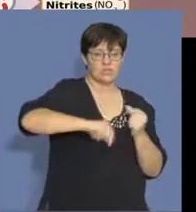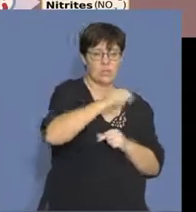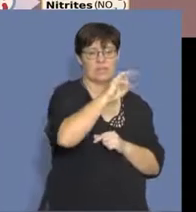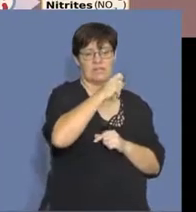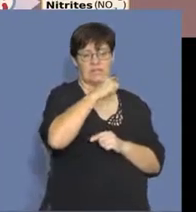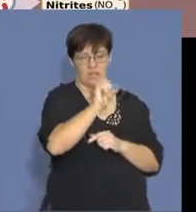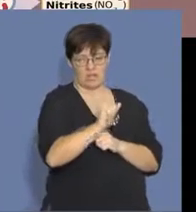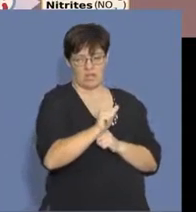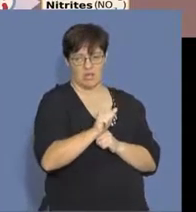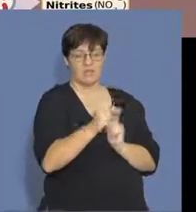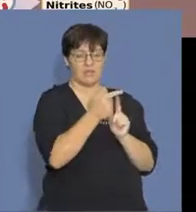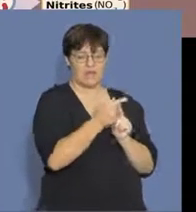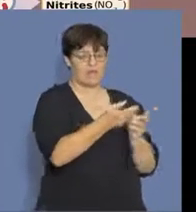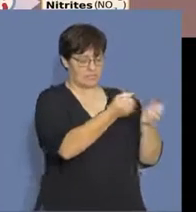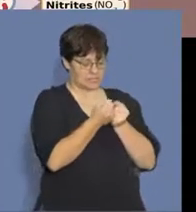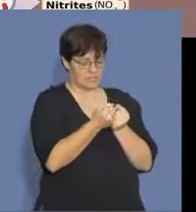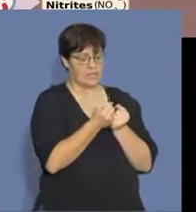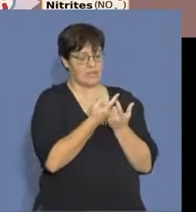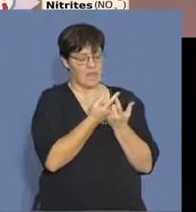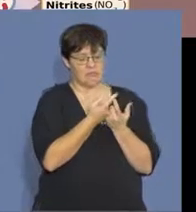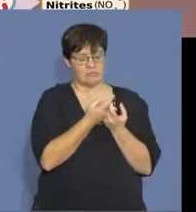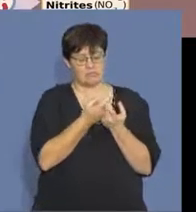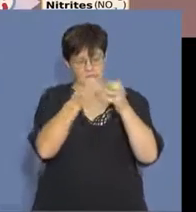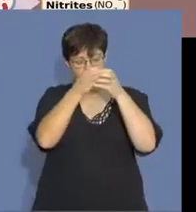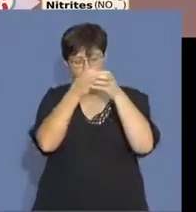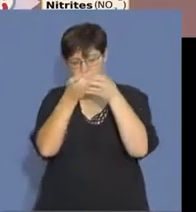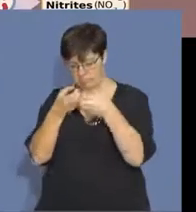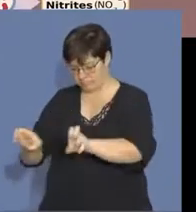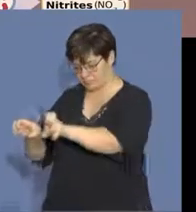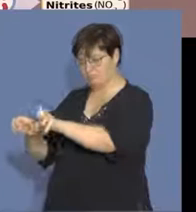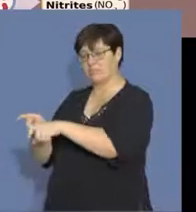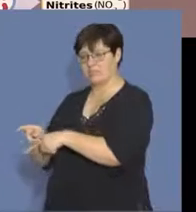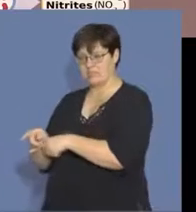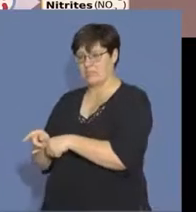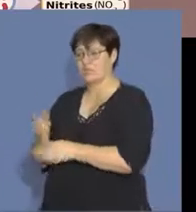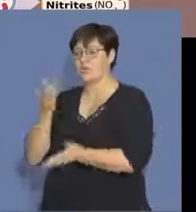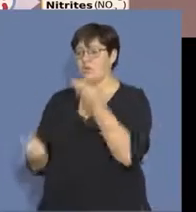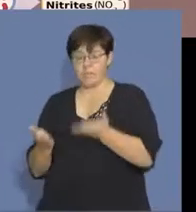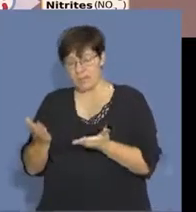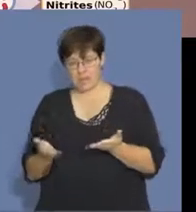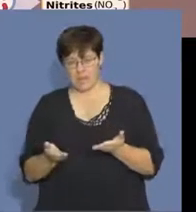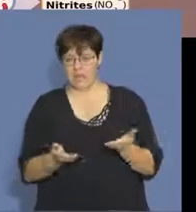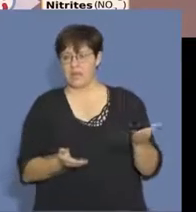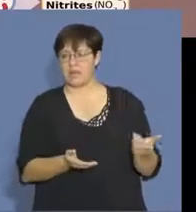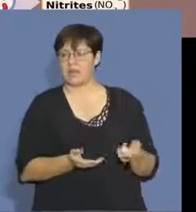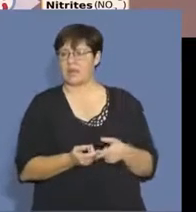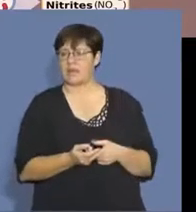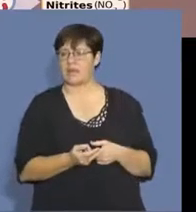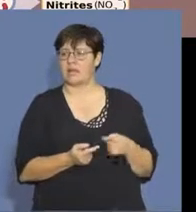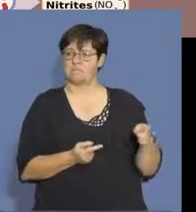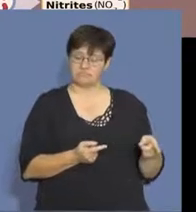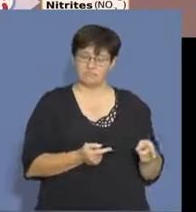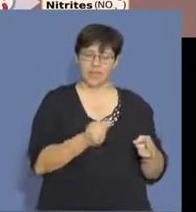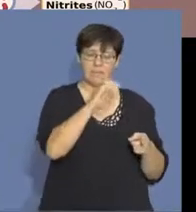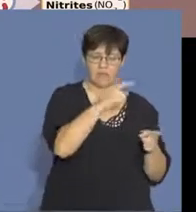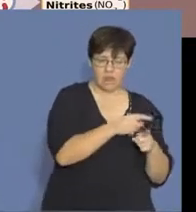which take the nitrates and they produce ammonium. We also looked at the comparison between the nitrifying bacteria